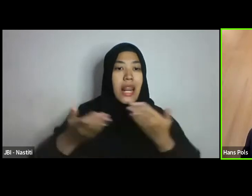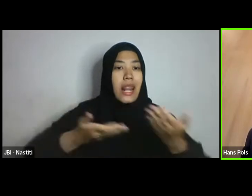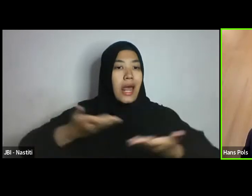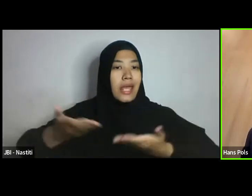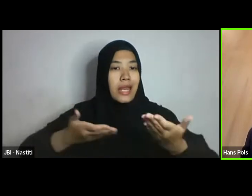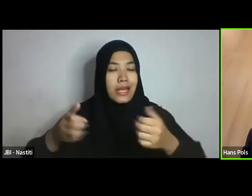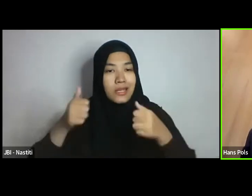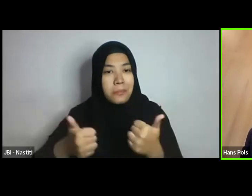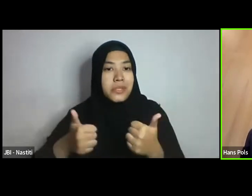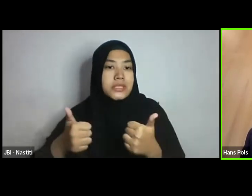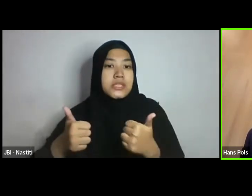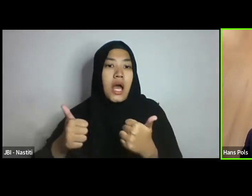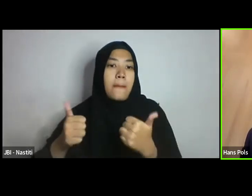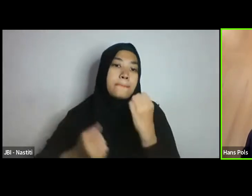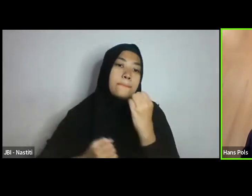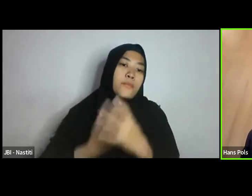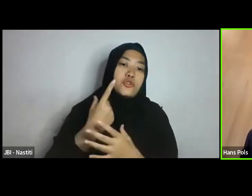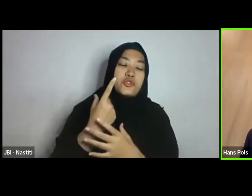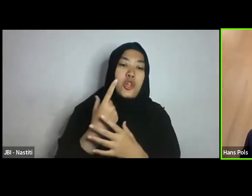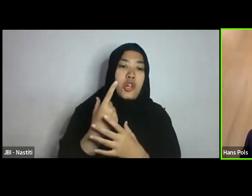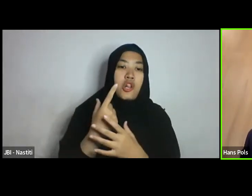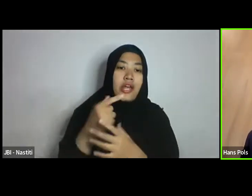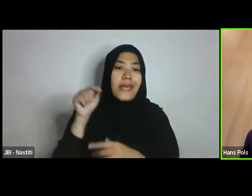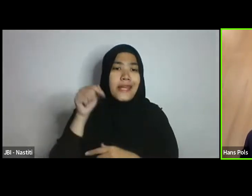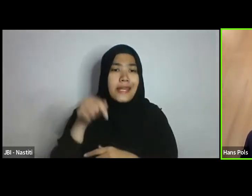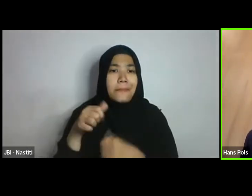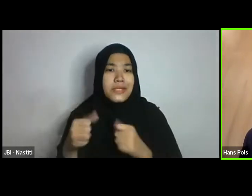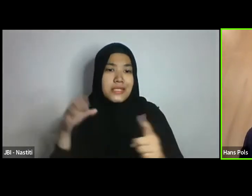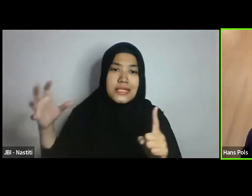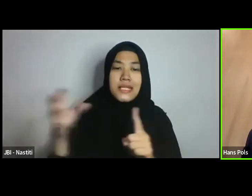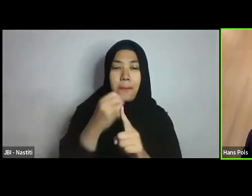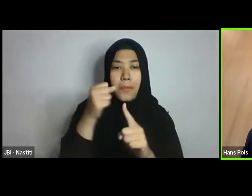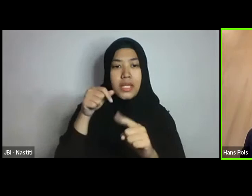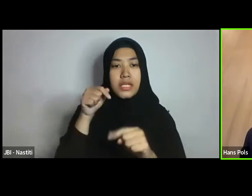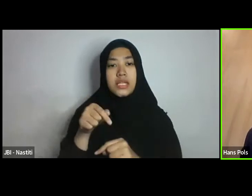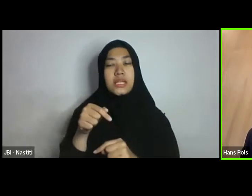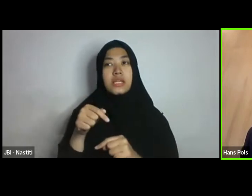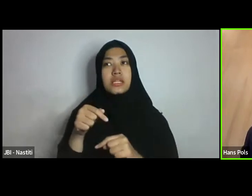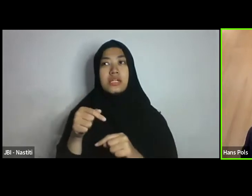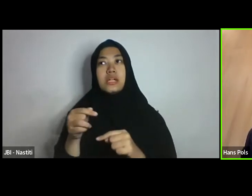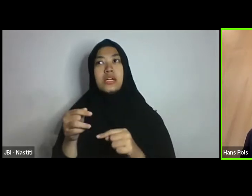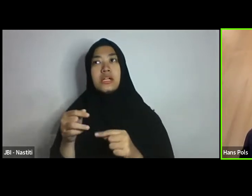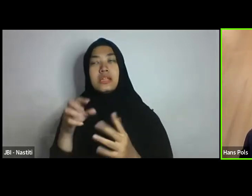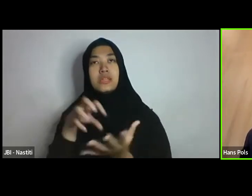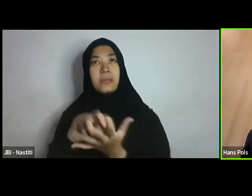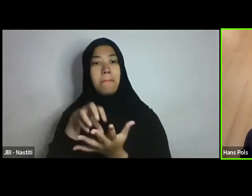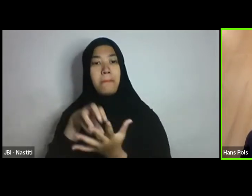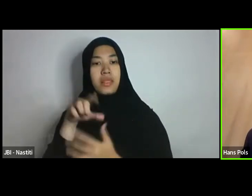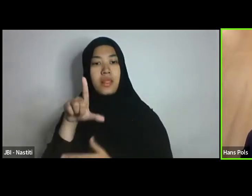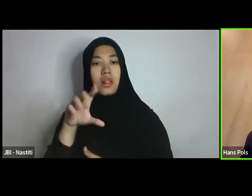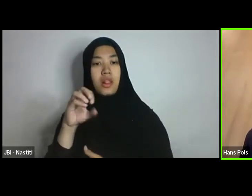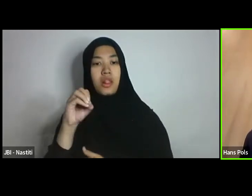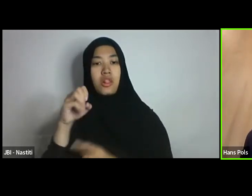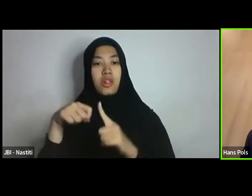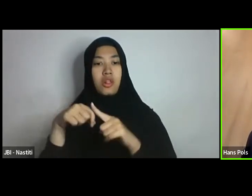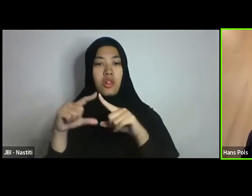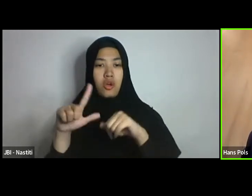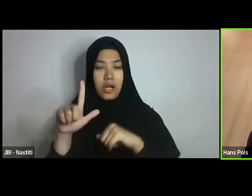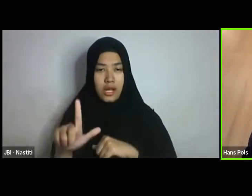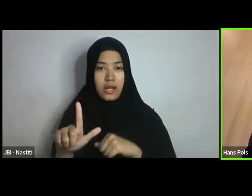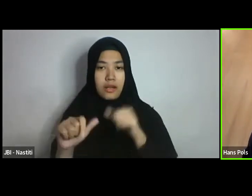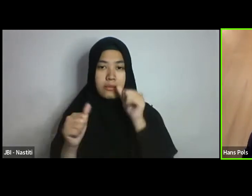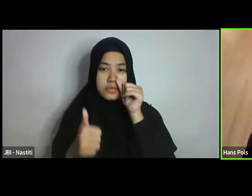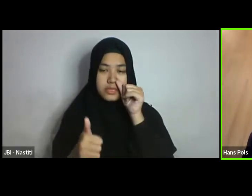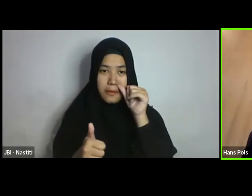on a local level. Now, governments have issued all kinds of things for the puskesmas, so the minimal service standards, that